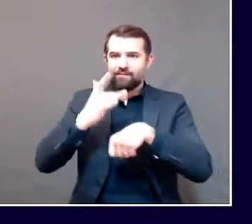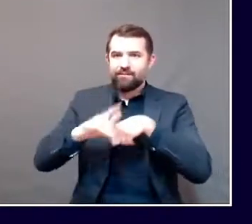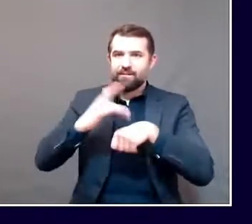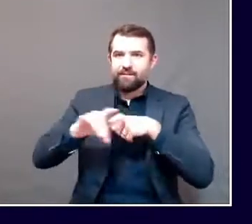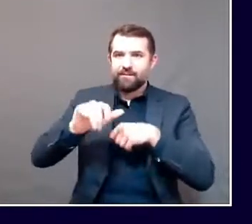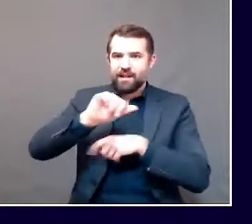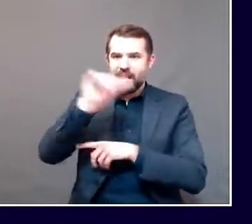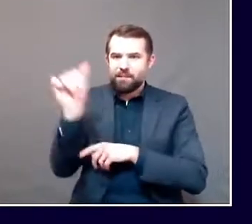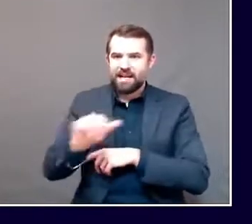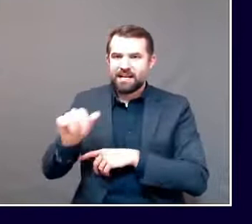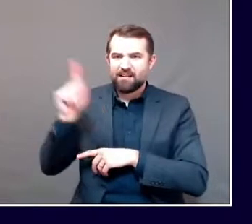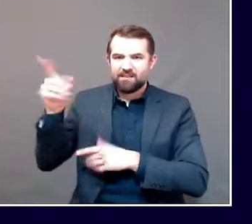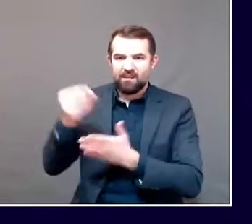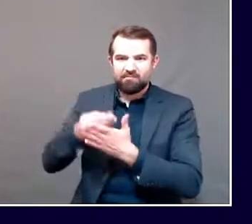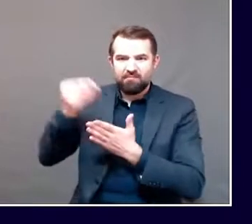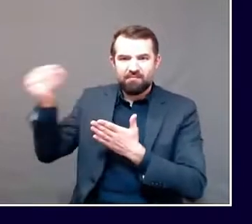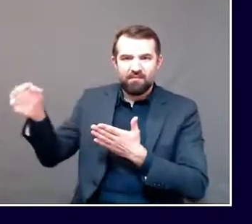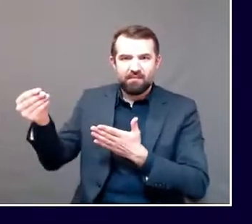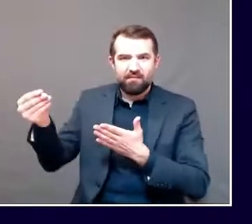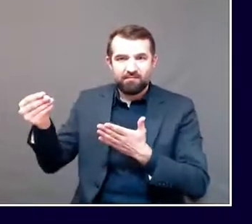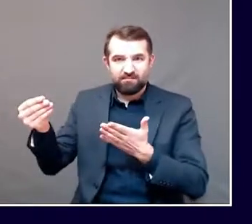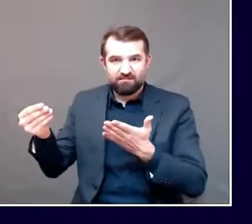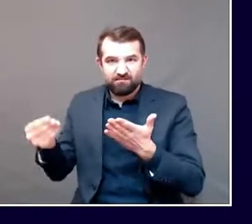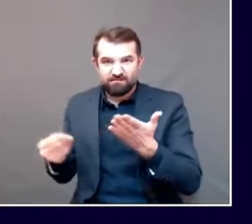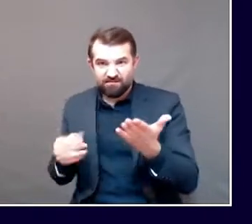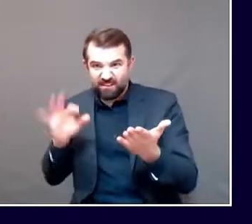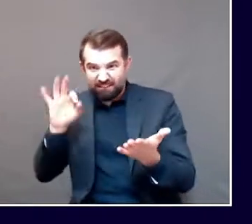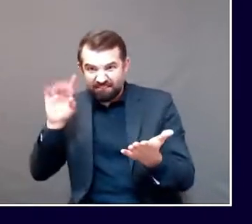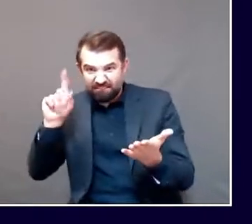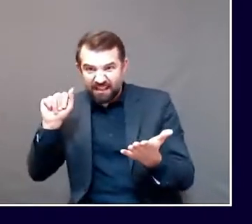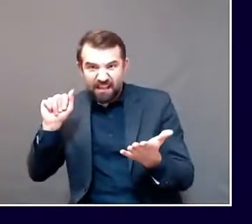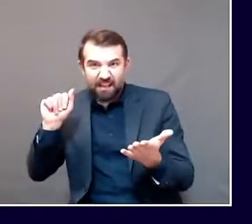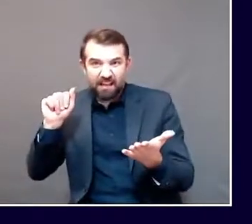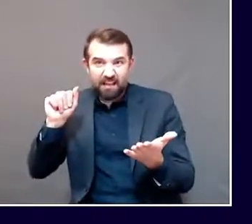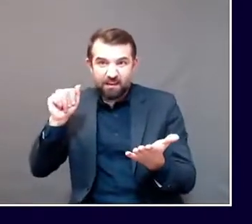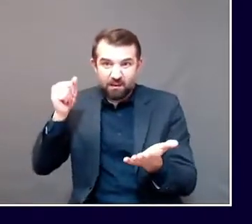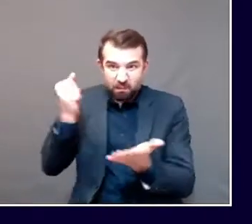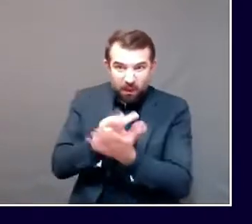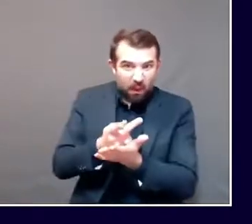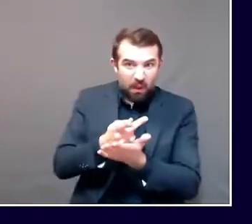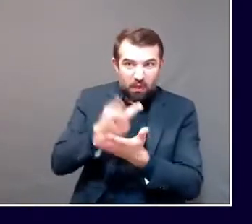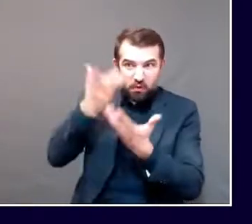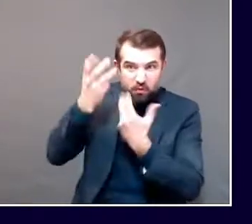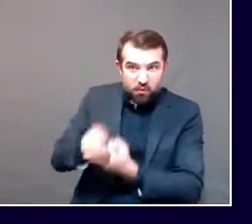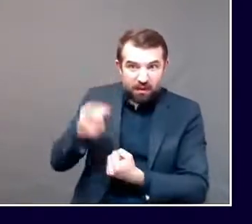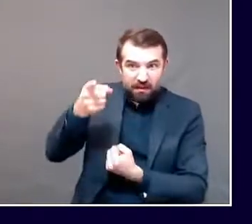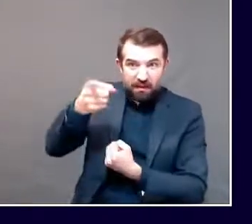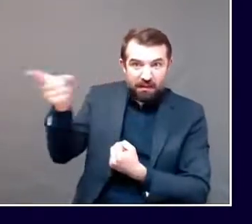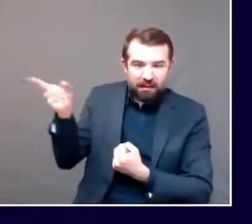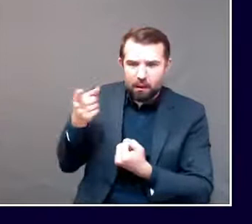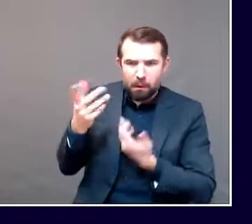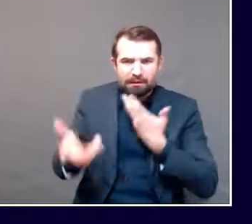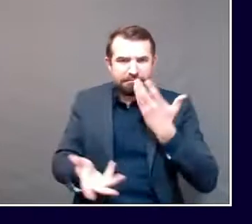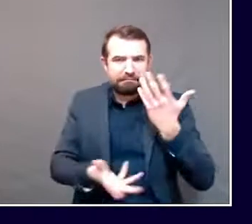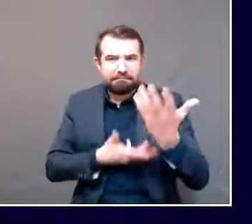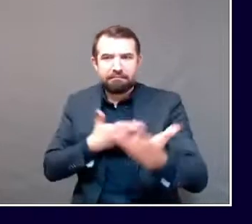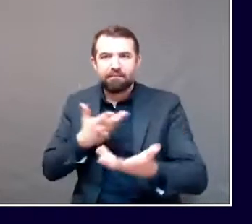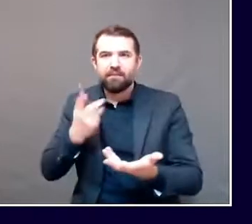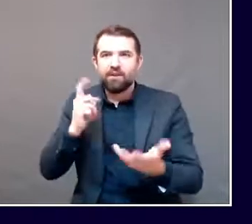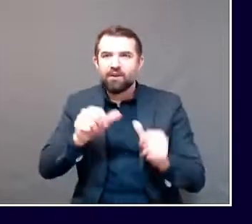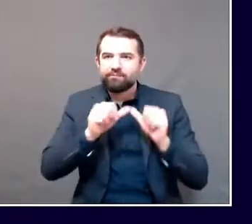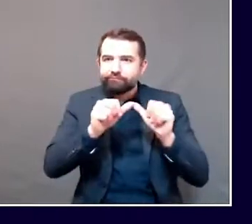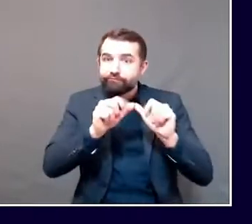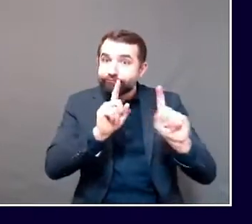the FDA, but do you think people can put their trust in these new tests, or should they continue to go through the testing sites